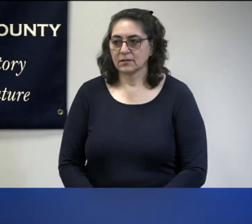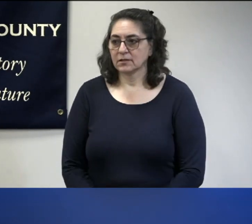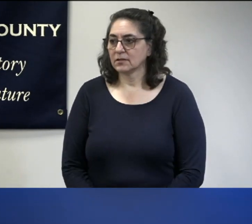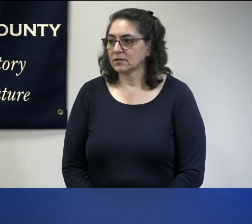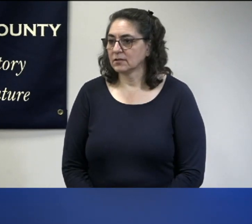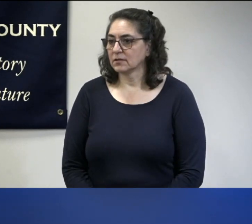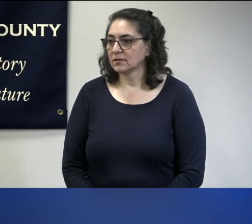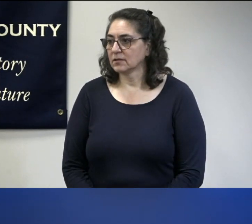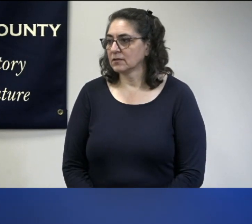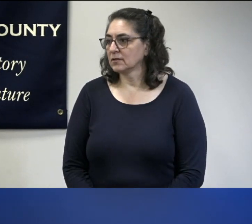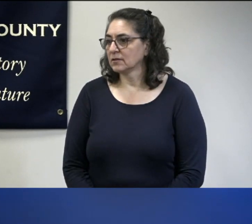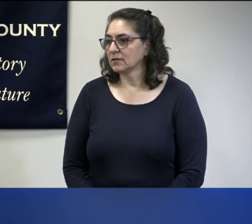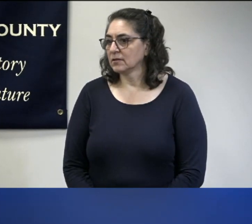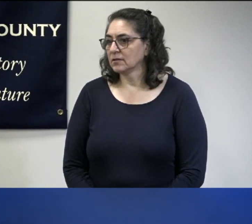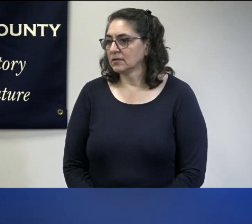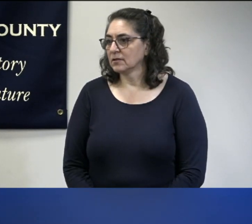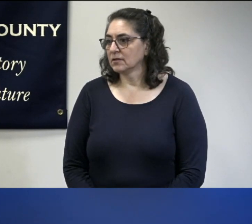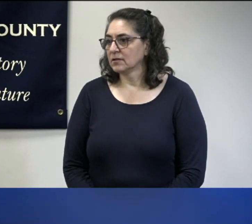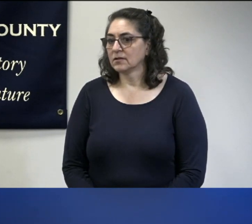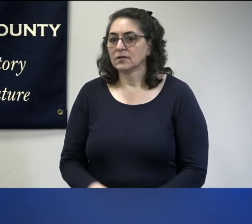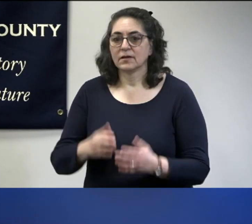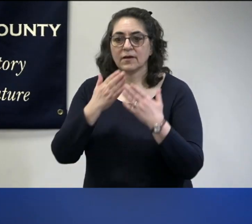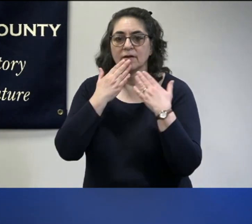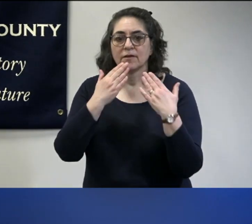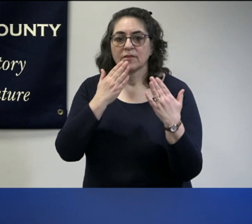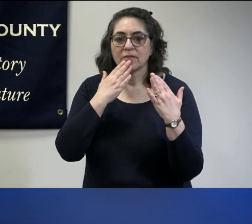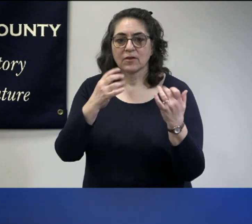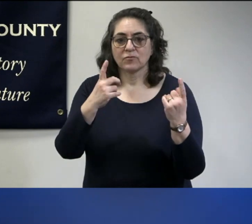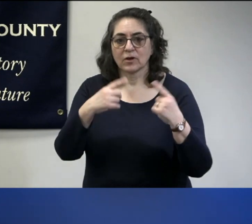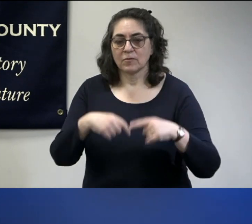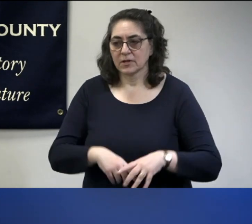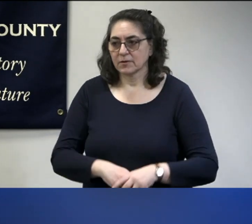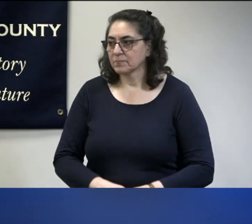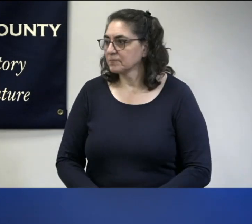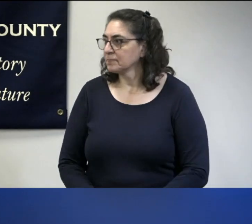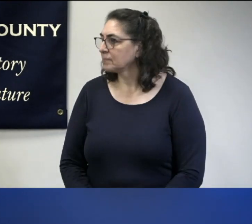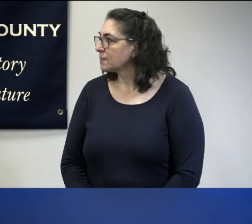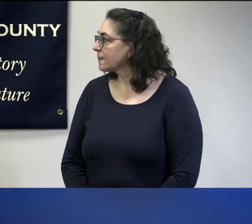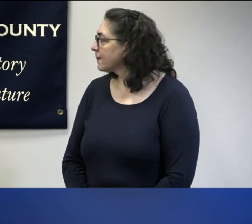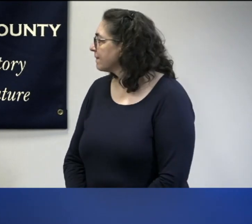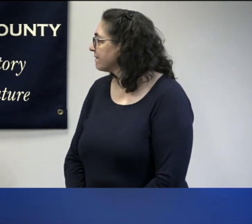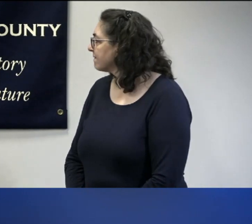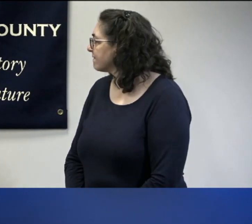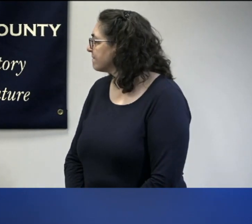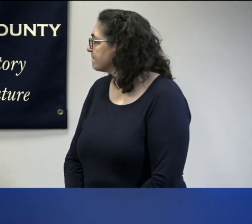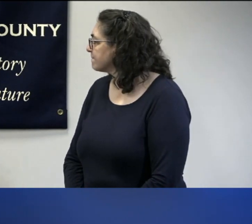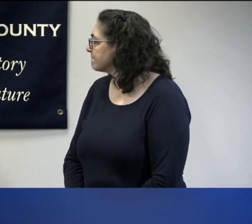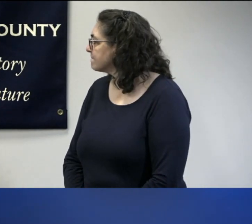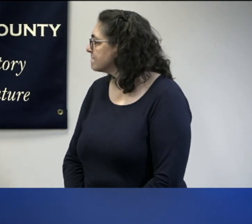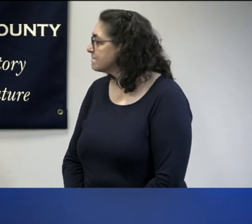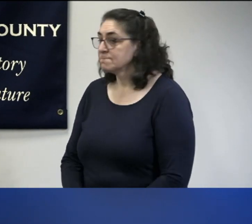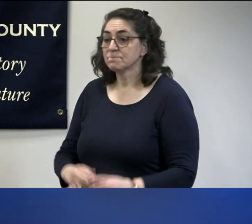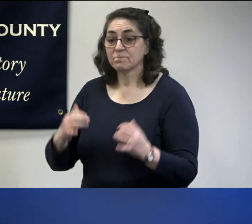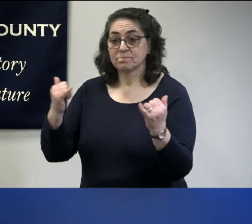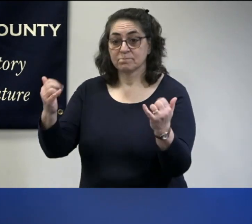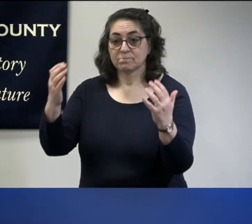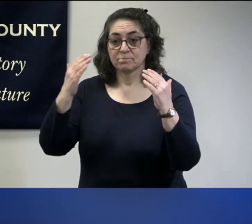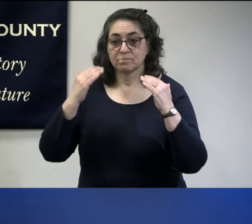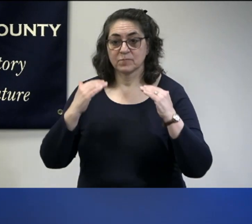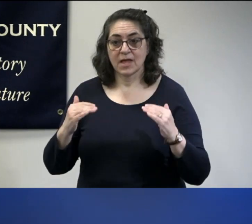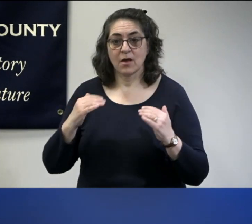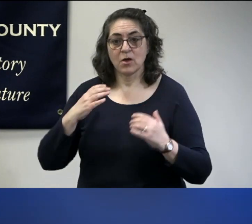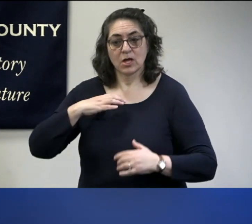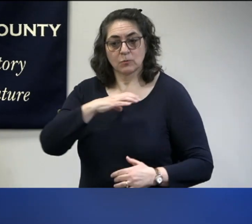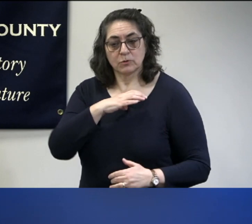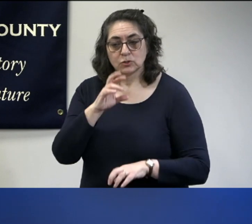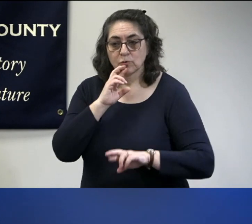Thank you very much. And thanks to everybody who was part of that from our staff. So that brings us to county commissioner reports.